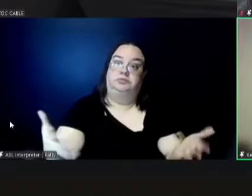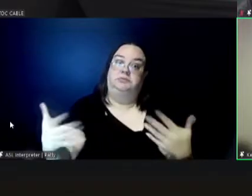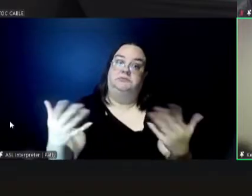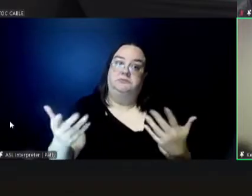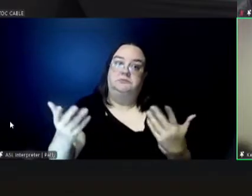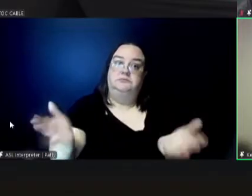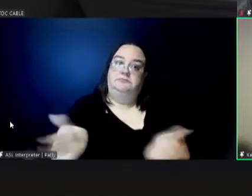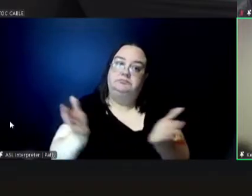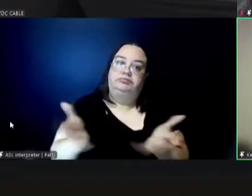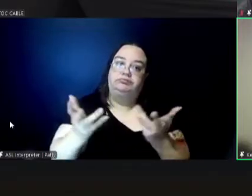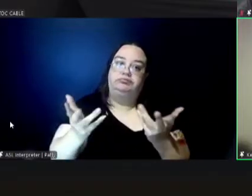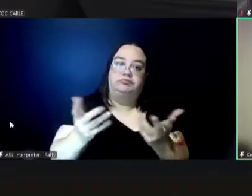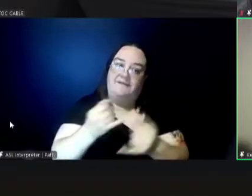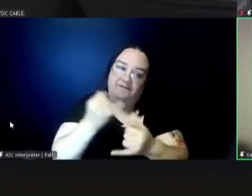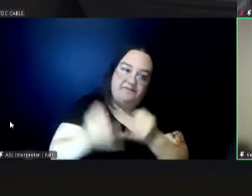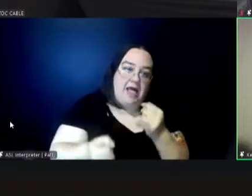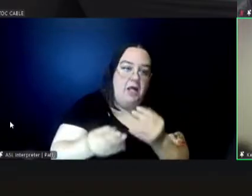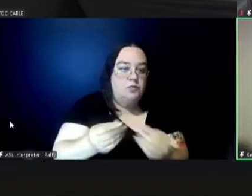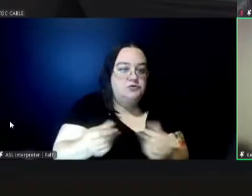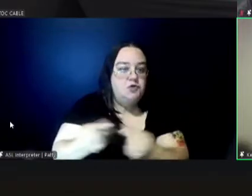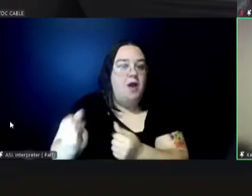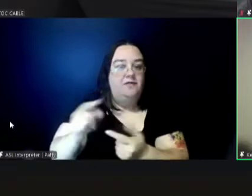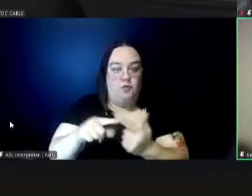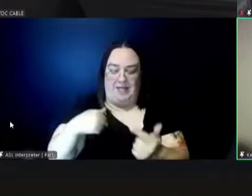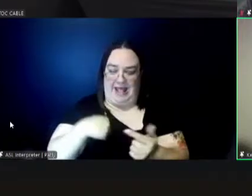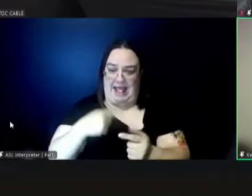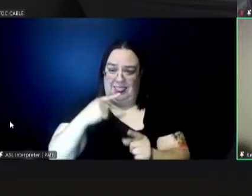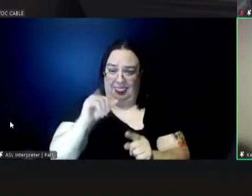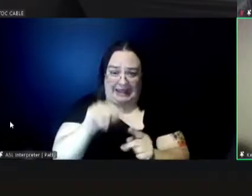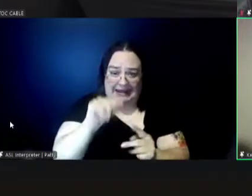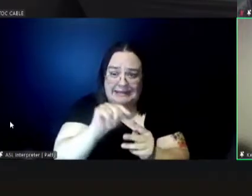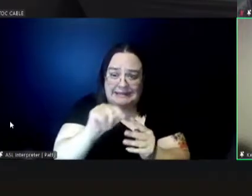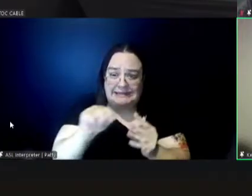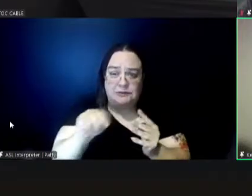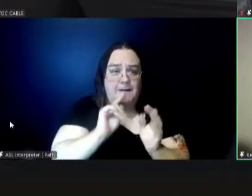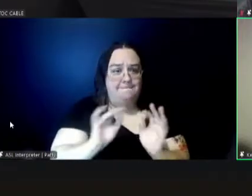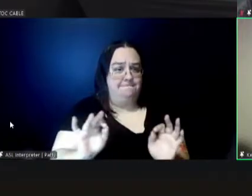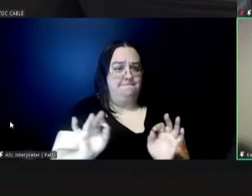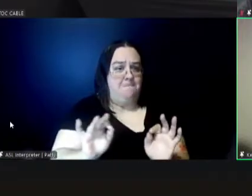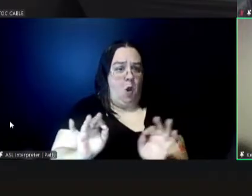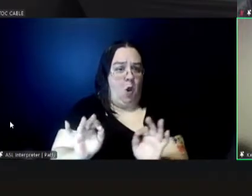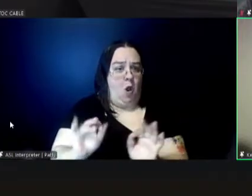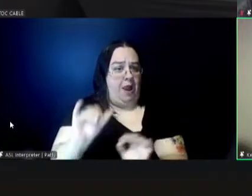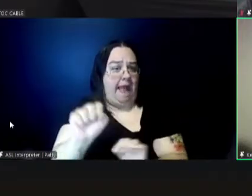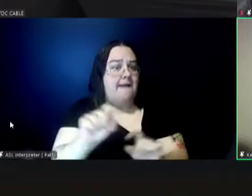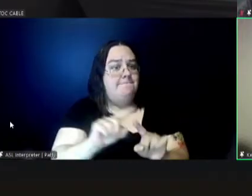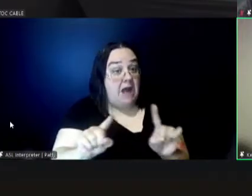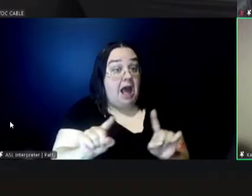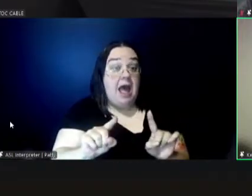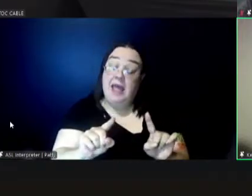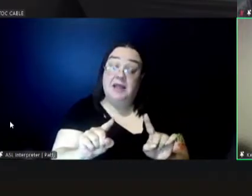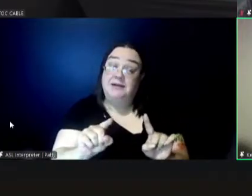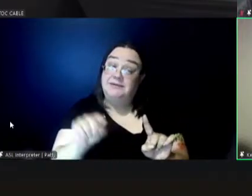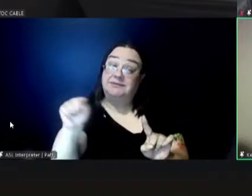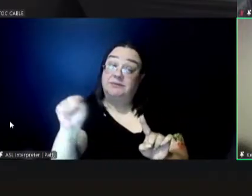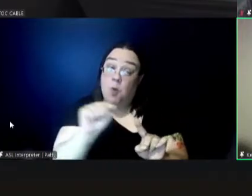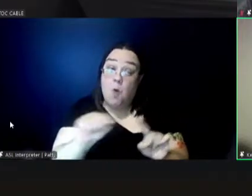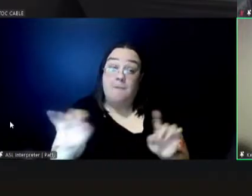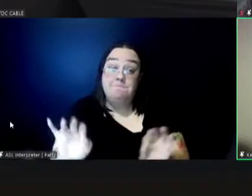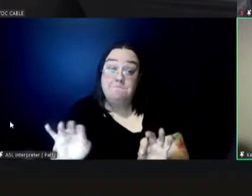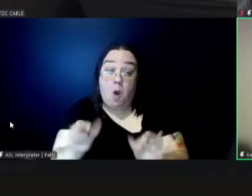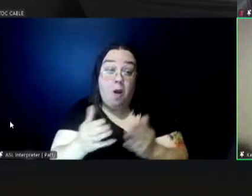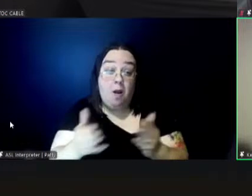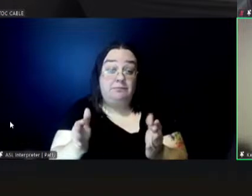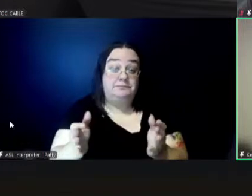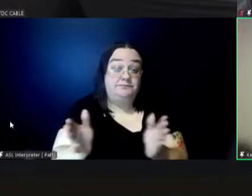final resolutions to these, what I consider really small items, but they are going to be important enough to the inspectors to cause